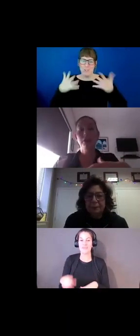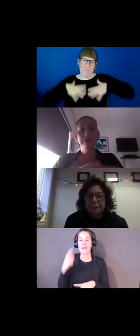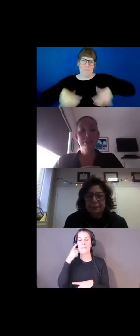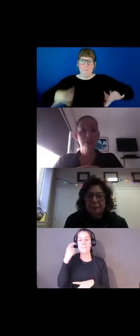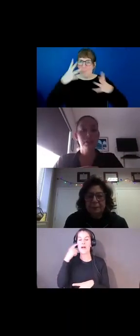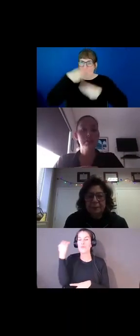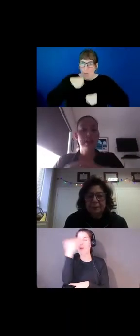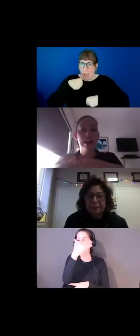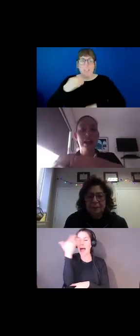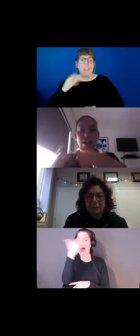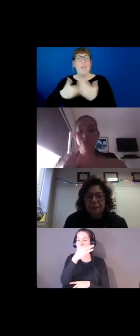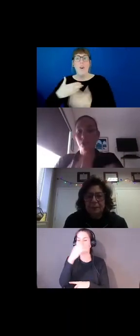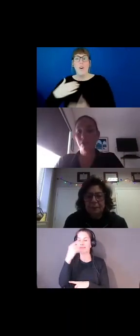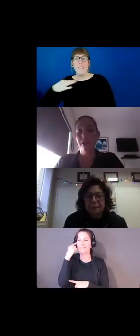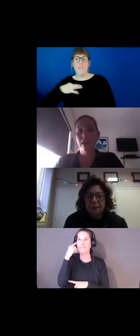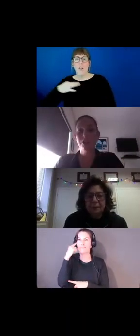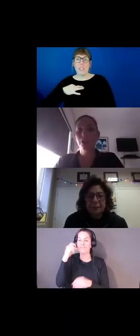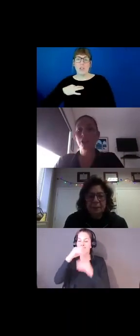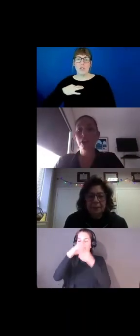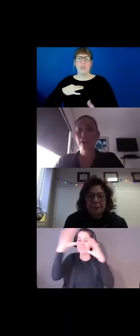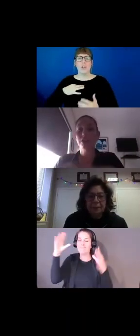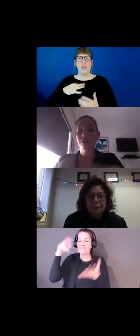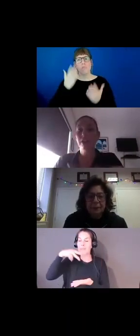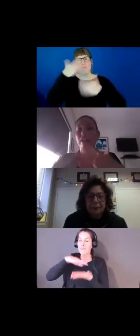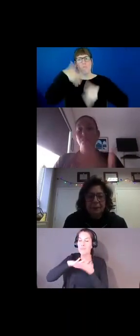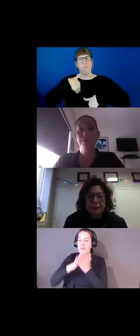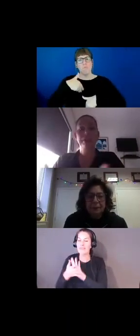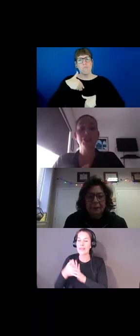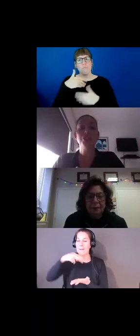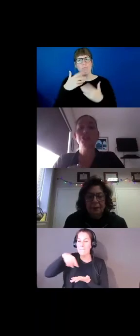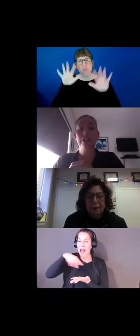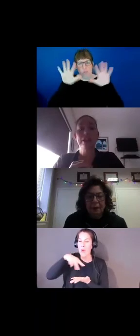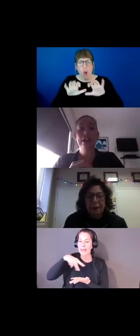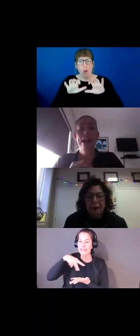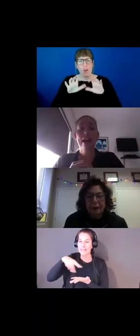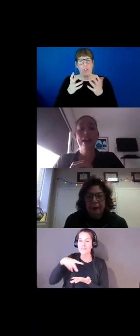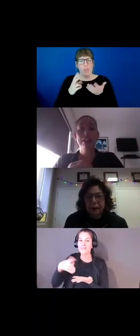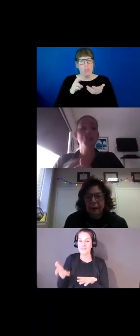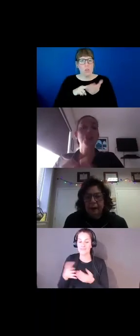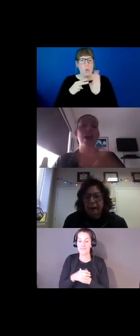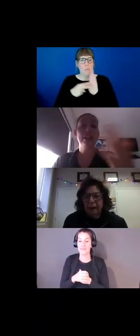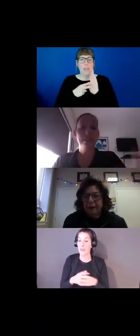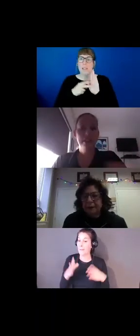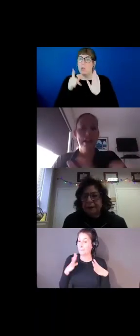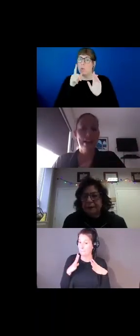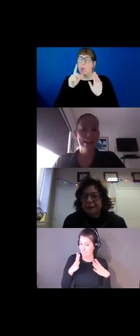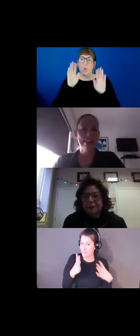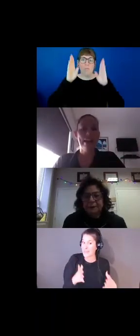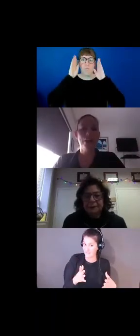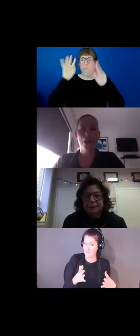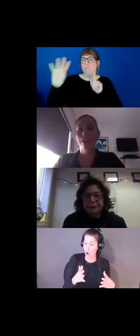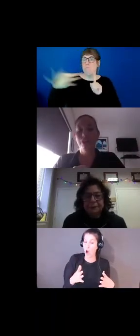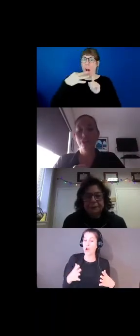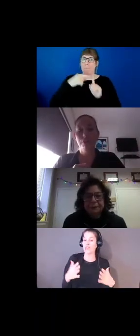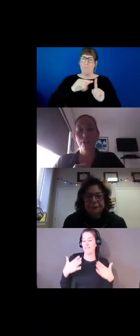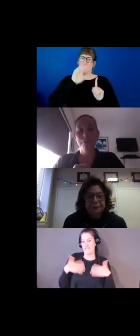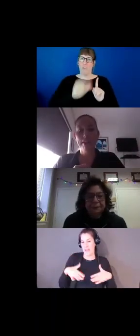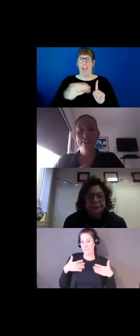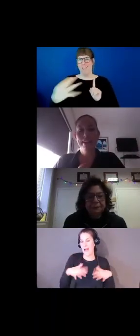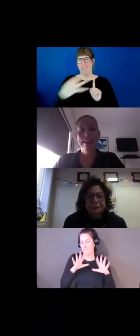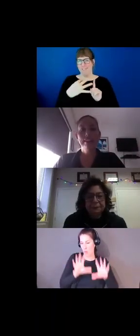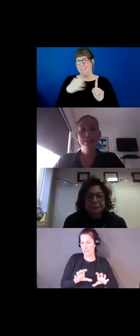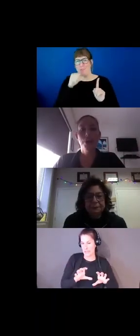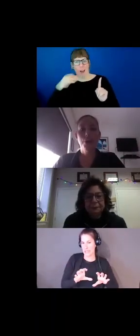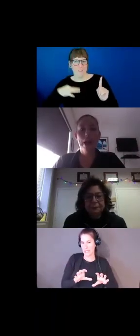our volunteers in sort of a darker color so that it's really the children that shine in that kind of an